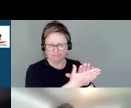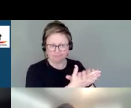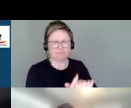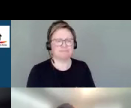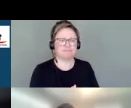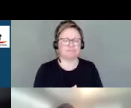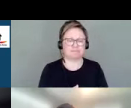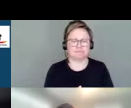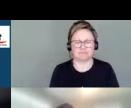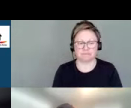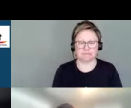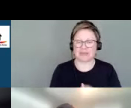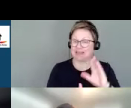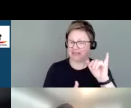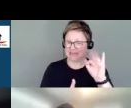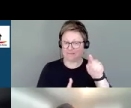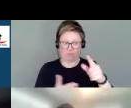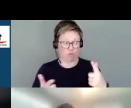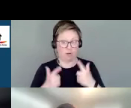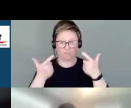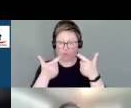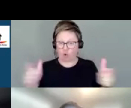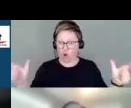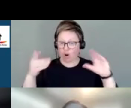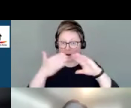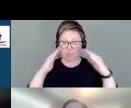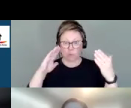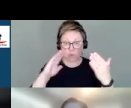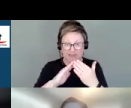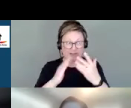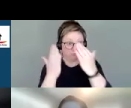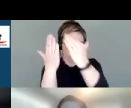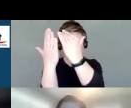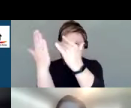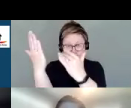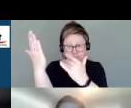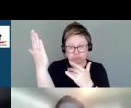But certainly, if you're in a large community, go ahead and do it all at 18.